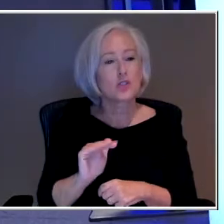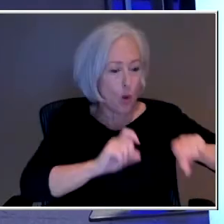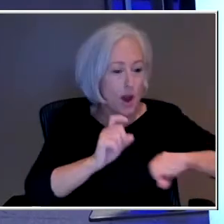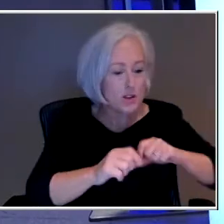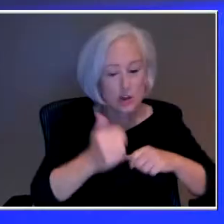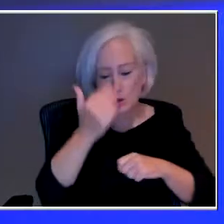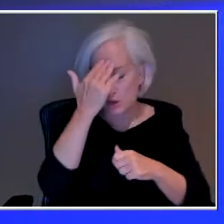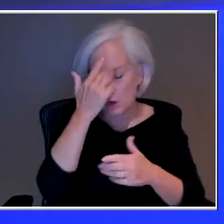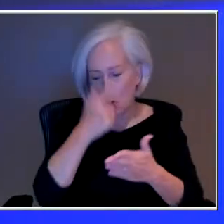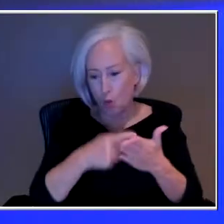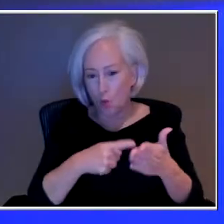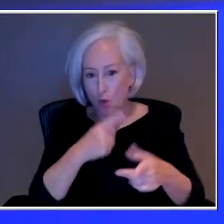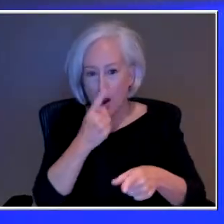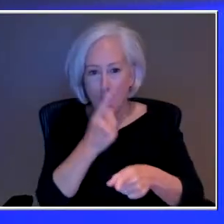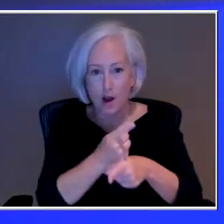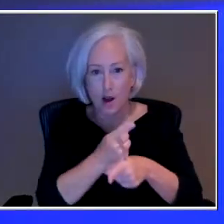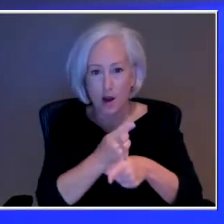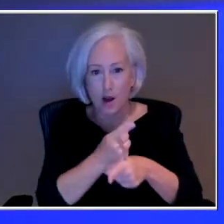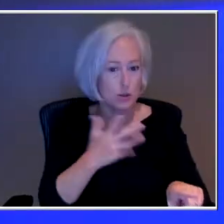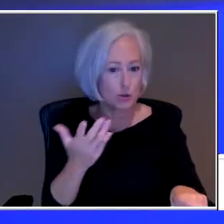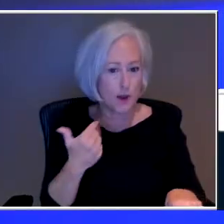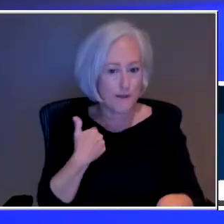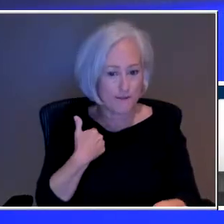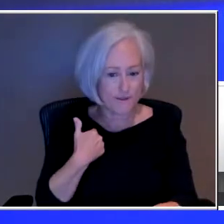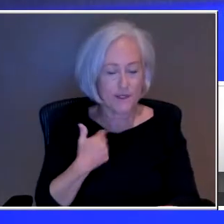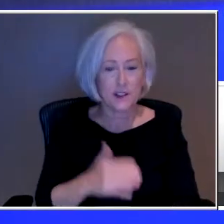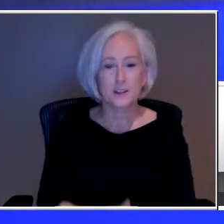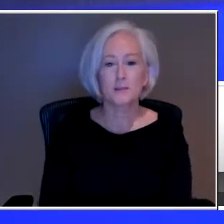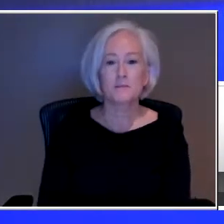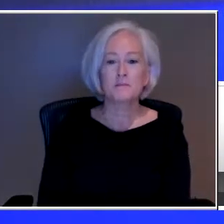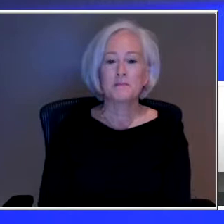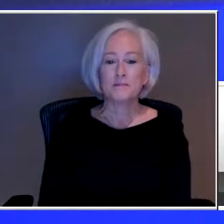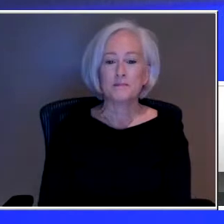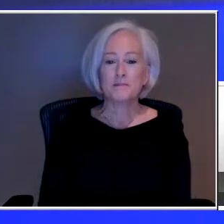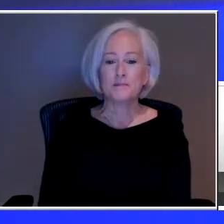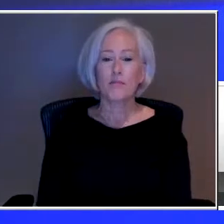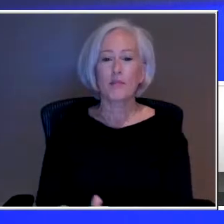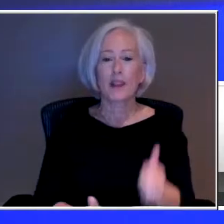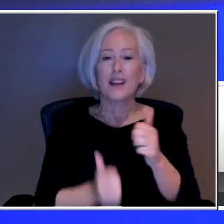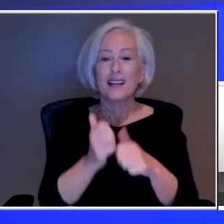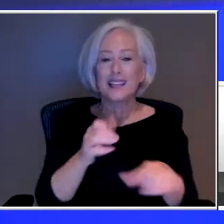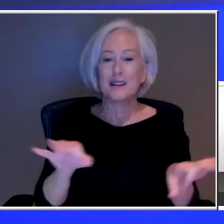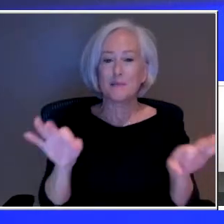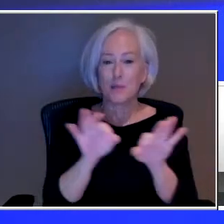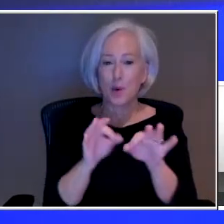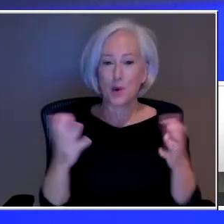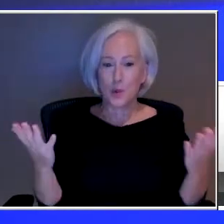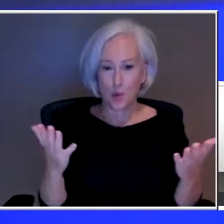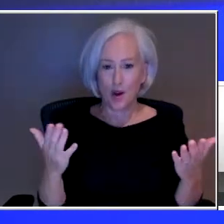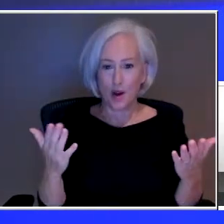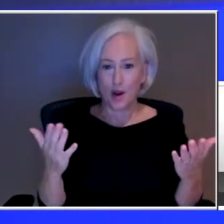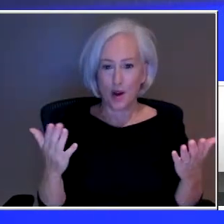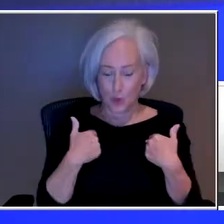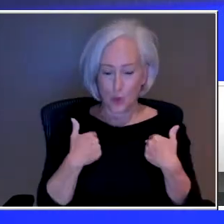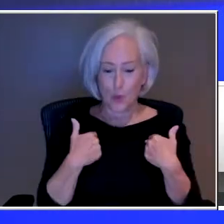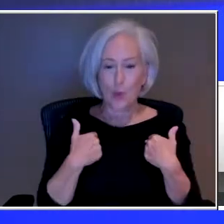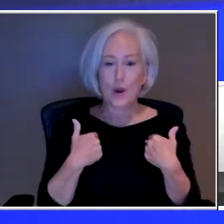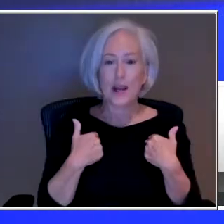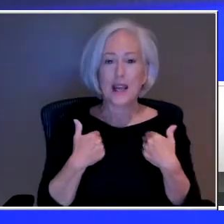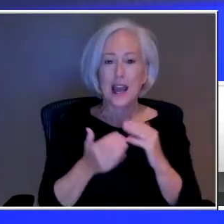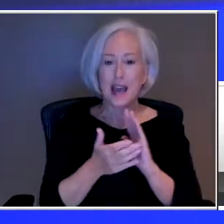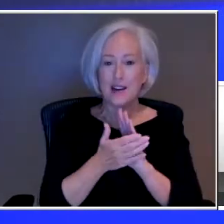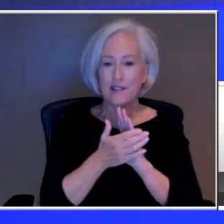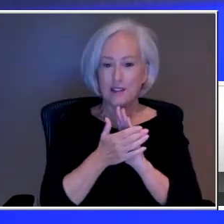answers? Right, so it can be, but the big thing is that we have a skill set that we went to training for. Well, I trained at